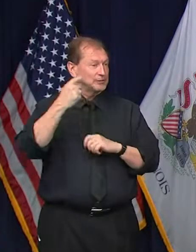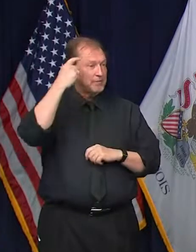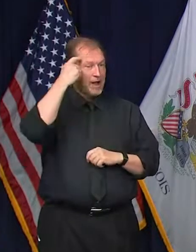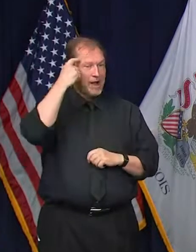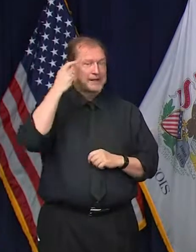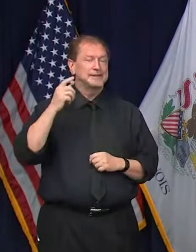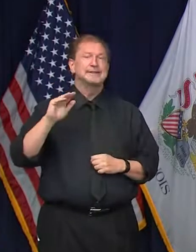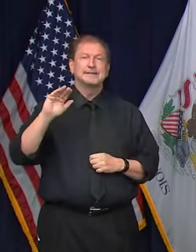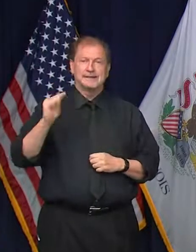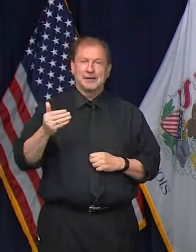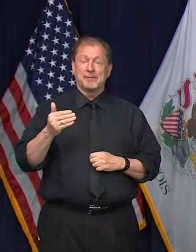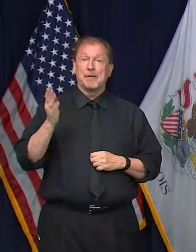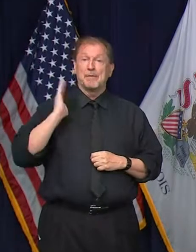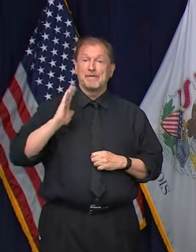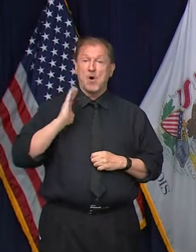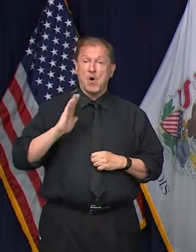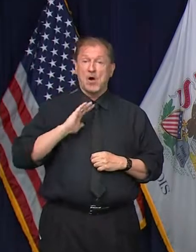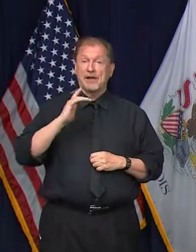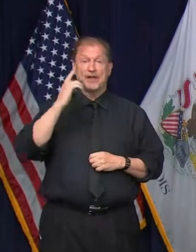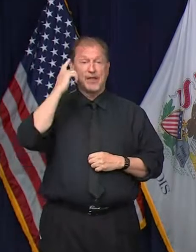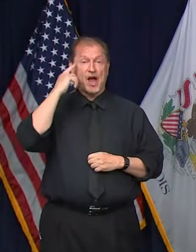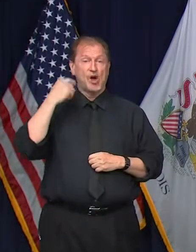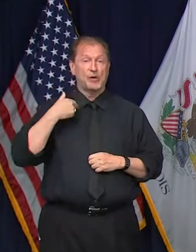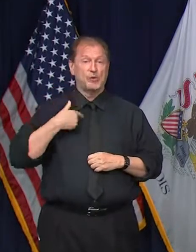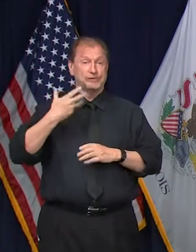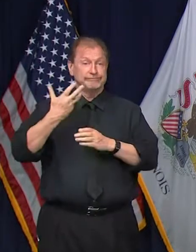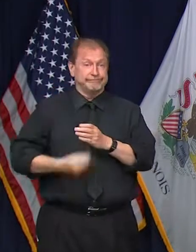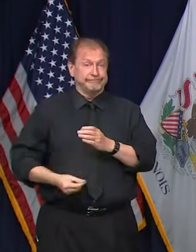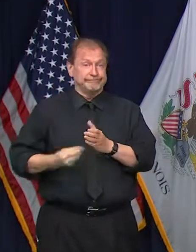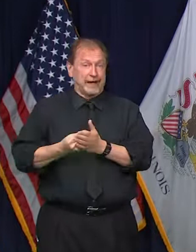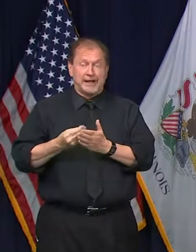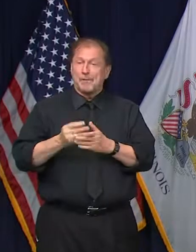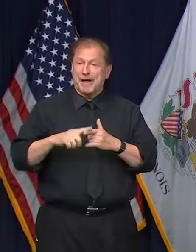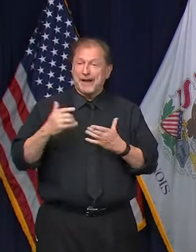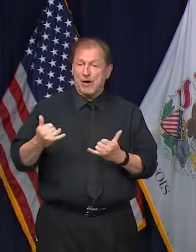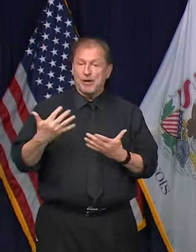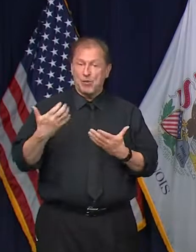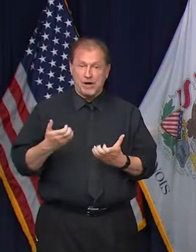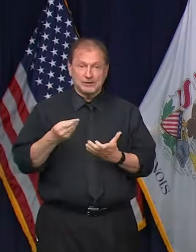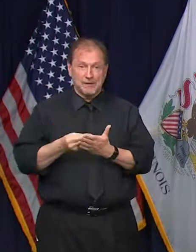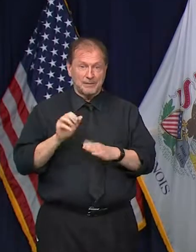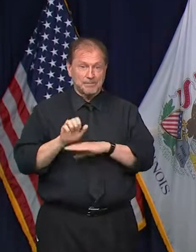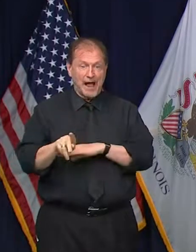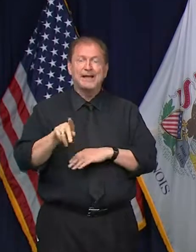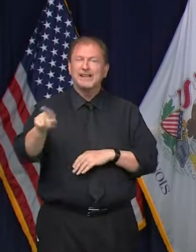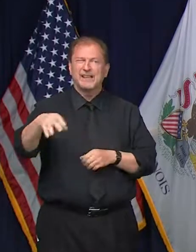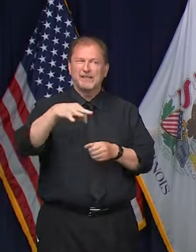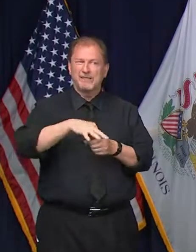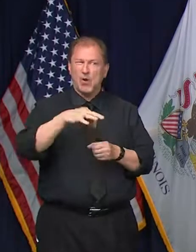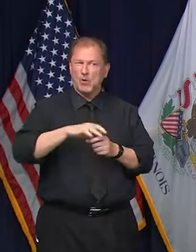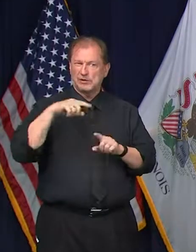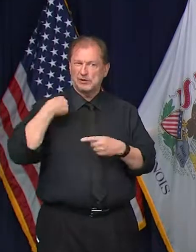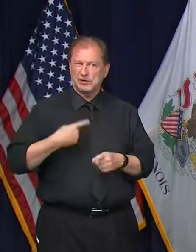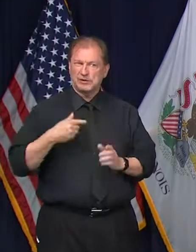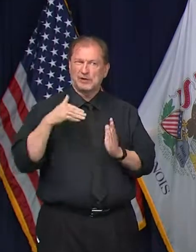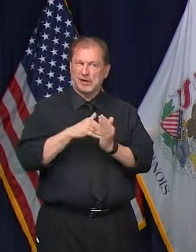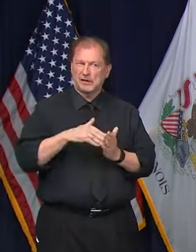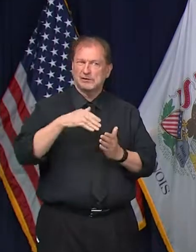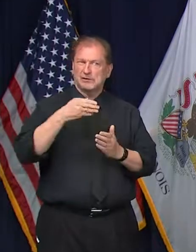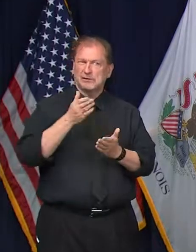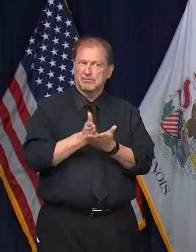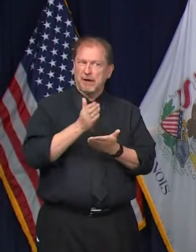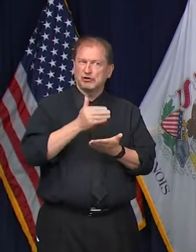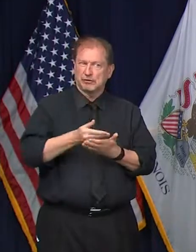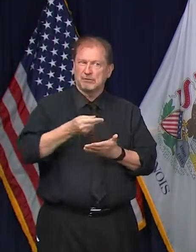ought to fund state government instead of hollow it out the way that he has voted over the course of his career,